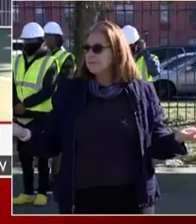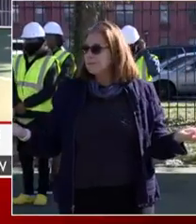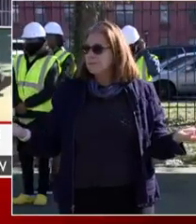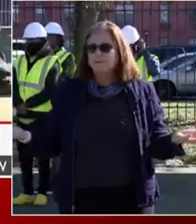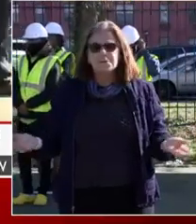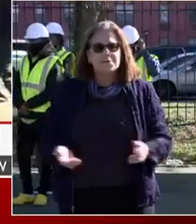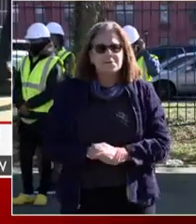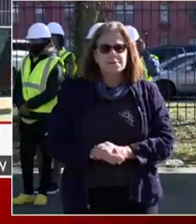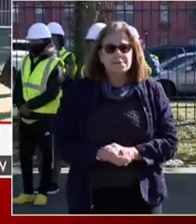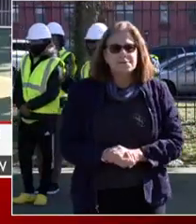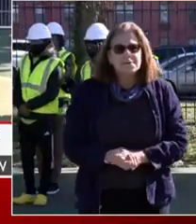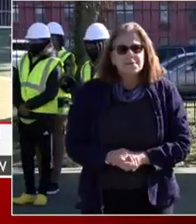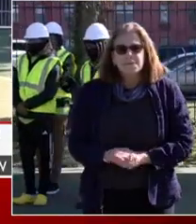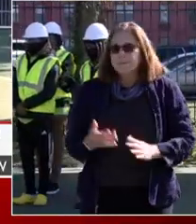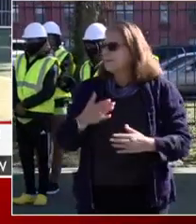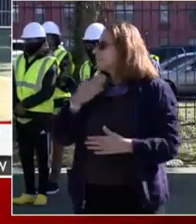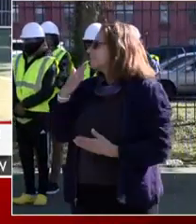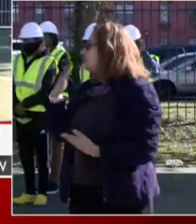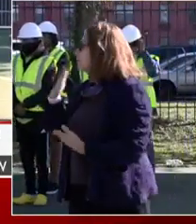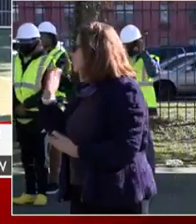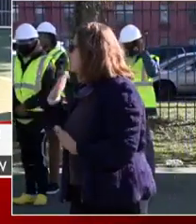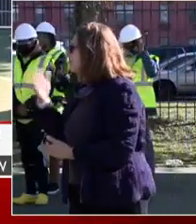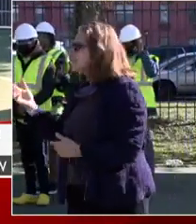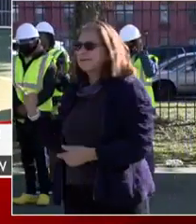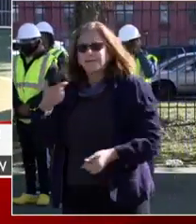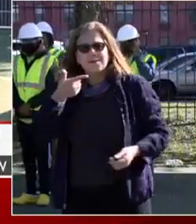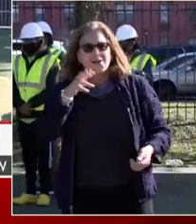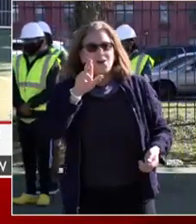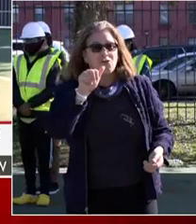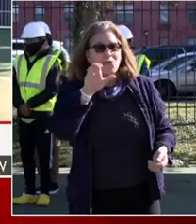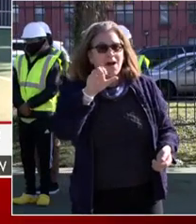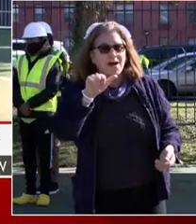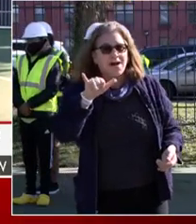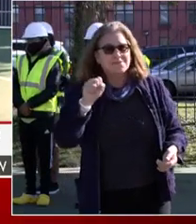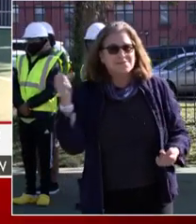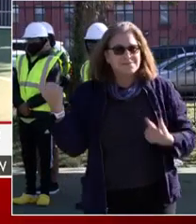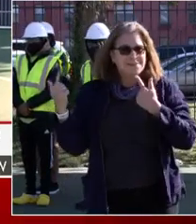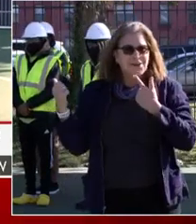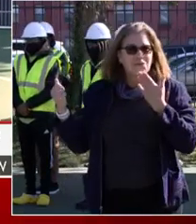Thank you. Hola, buenos dias. How is everyone today?